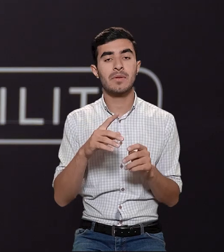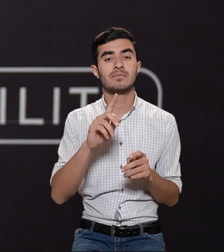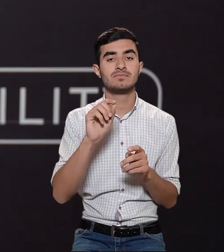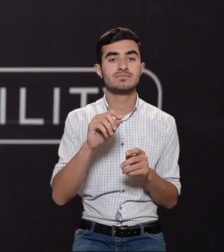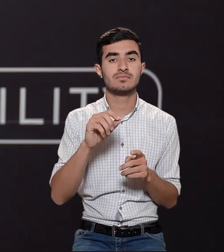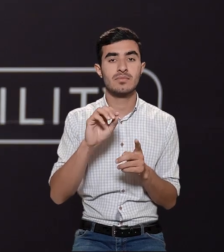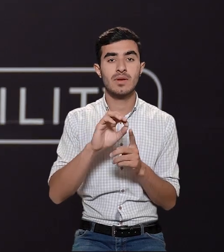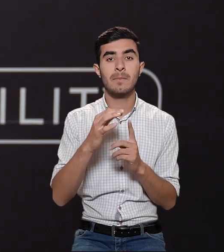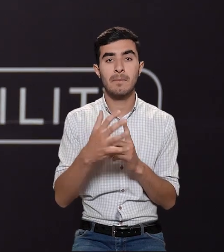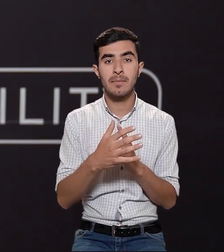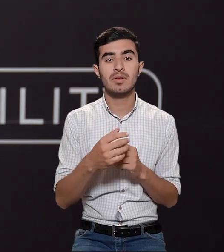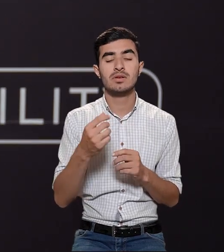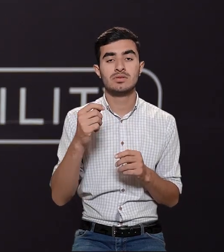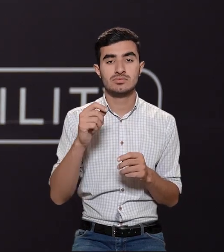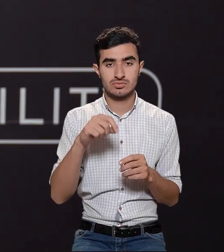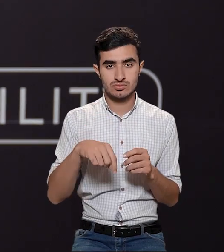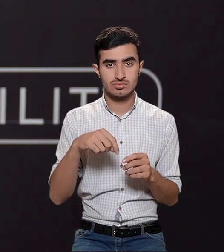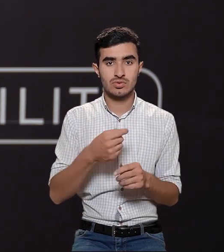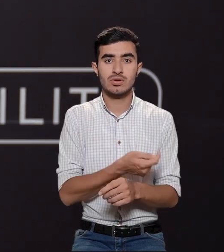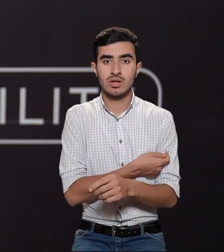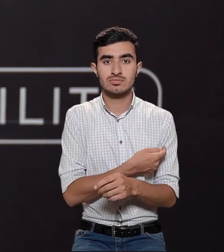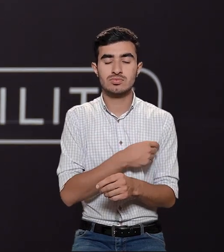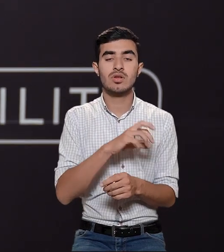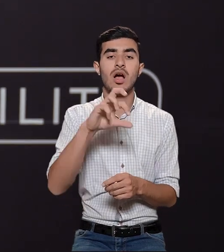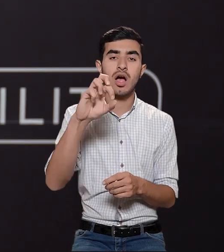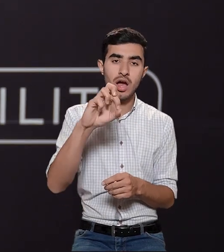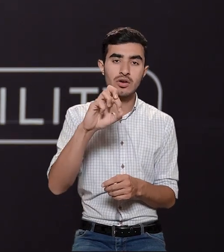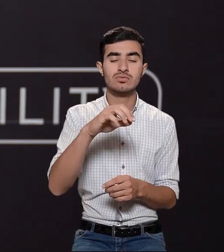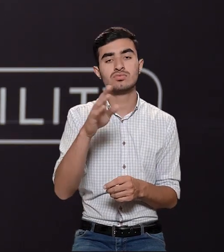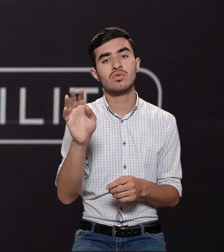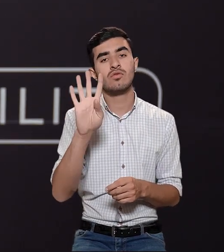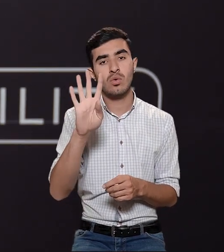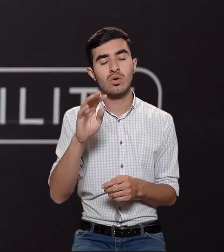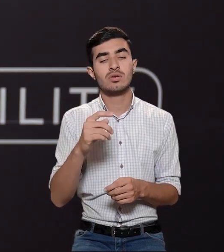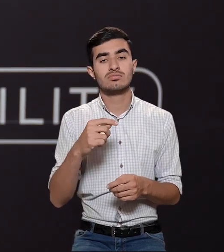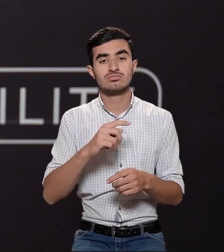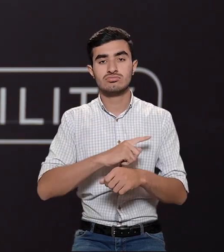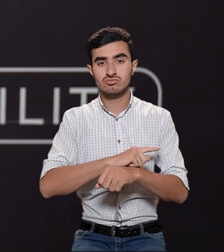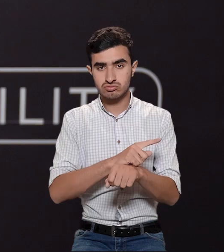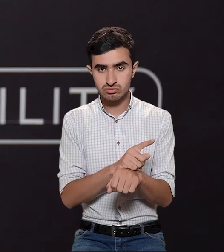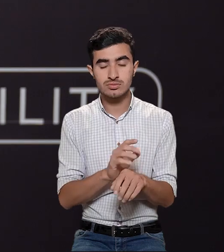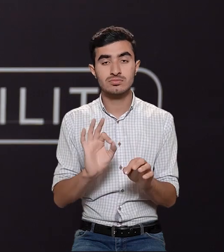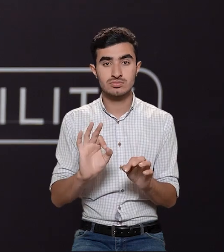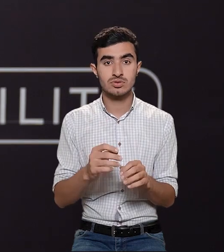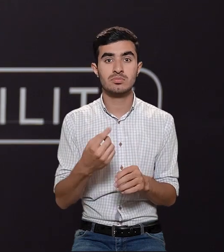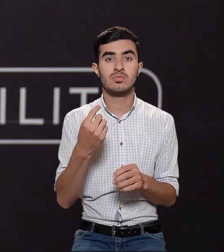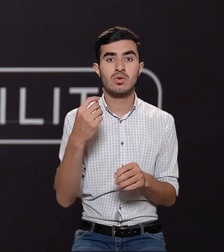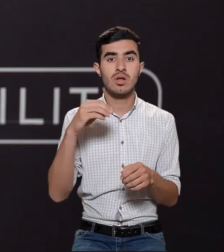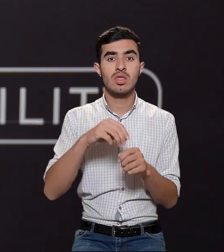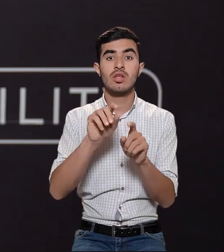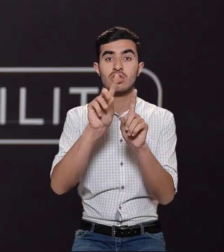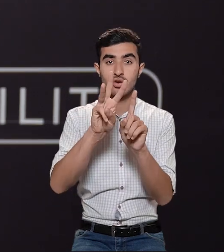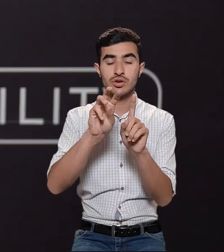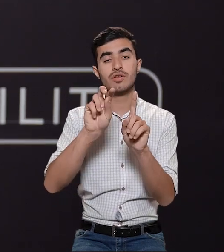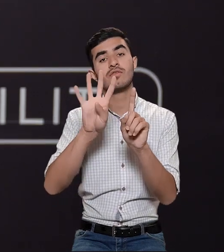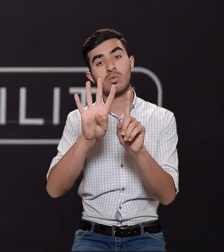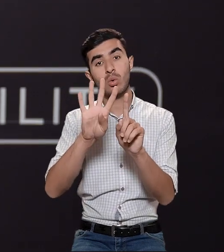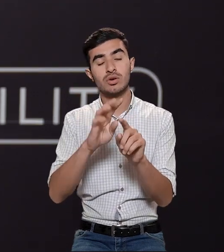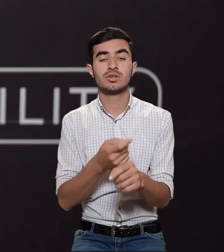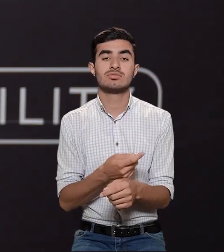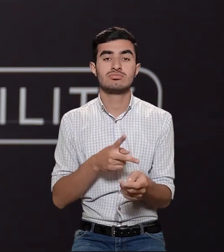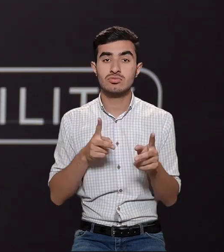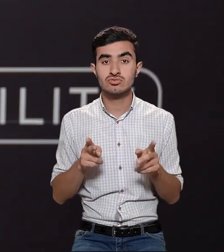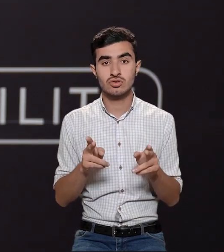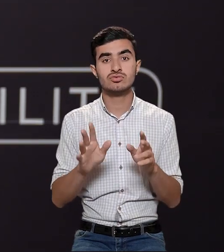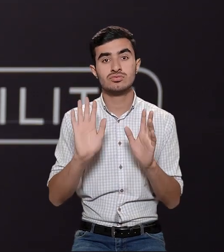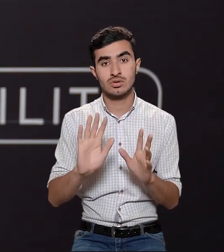part, they do 10 to 12 surgeries in those 6 to 8 hours, whereas in England, they say, okay, we have done this much work, we don't want to